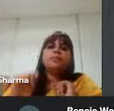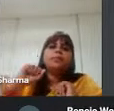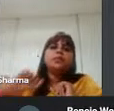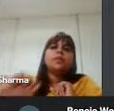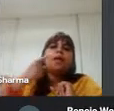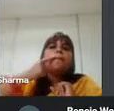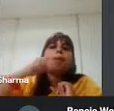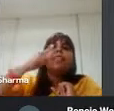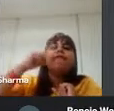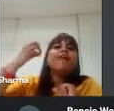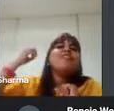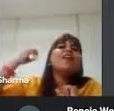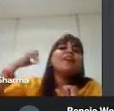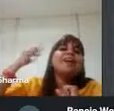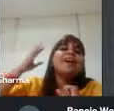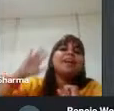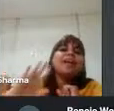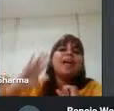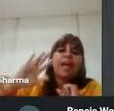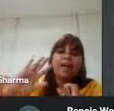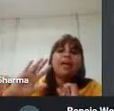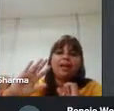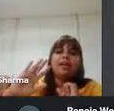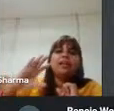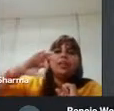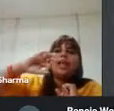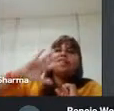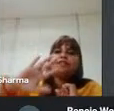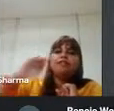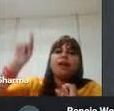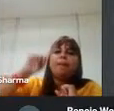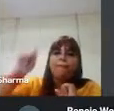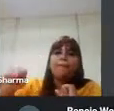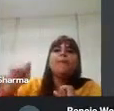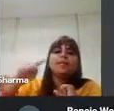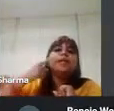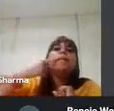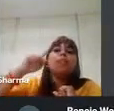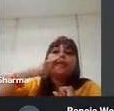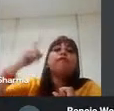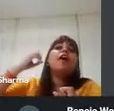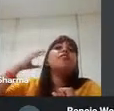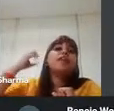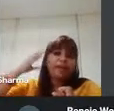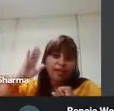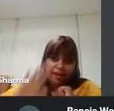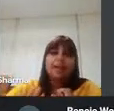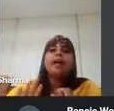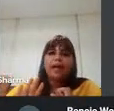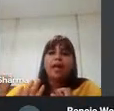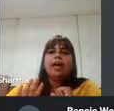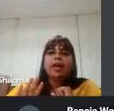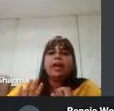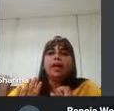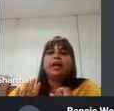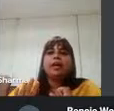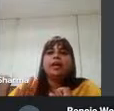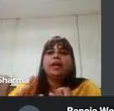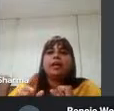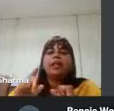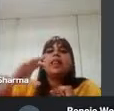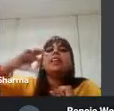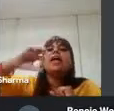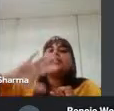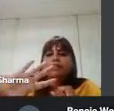away. They may not be exposed to sign language till they go to school. That's very typical.